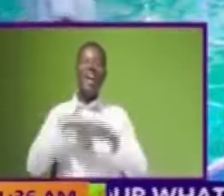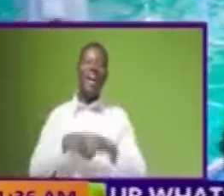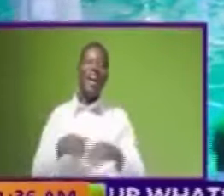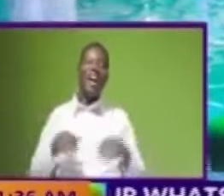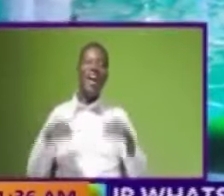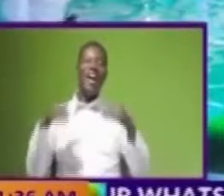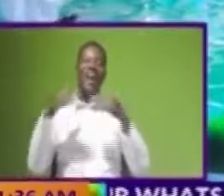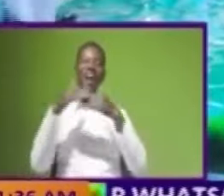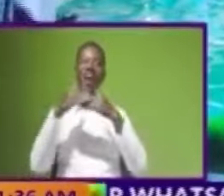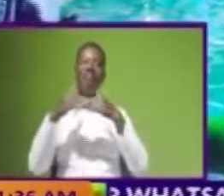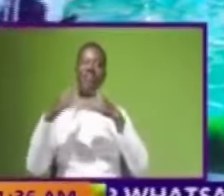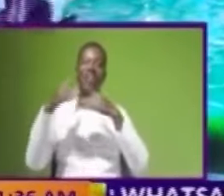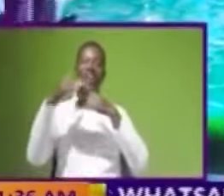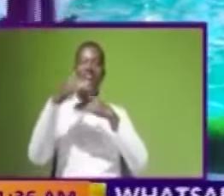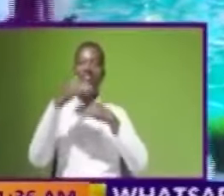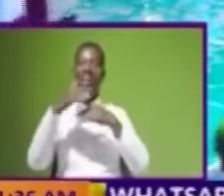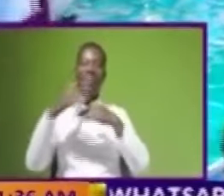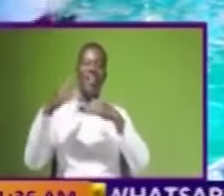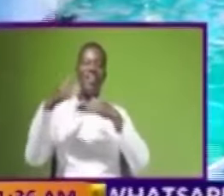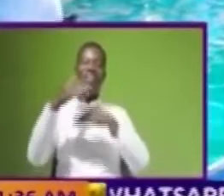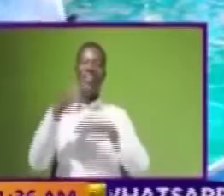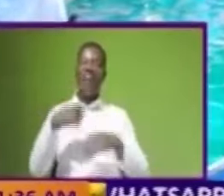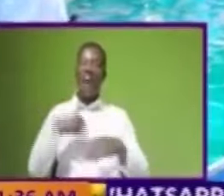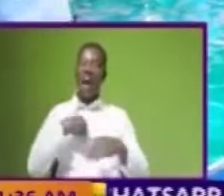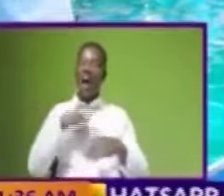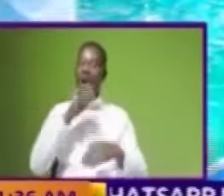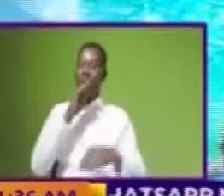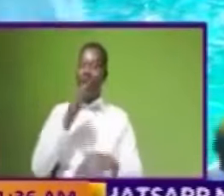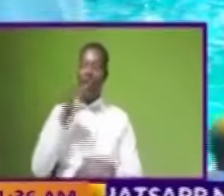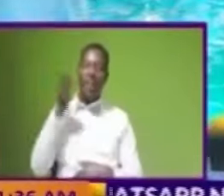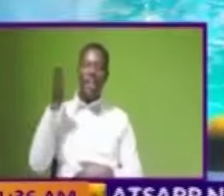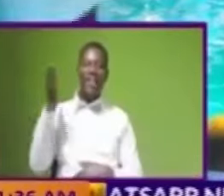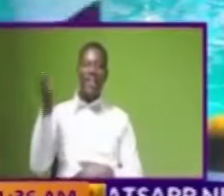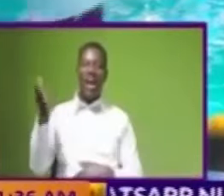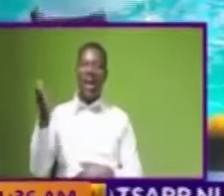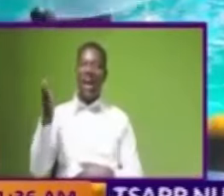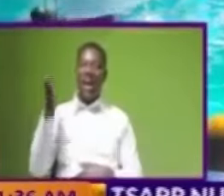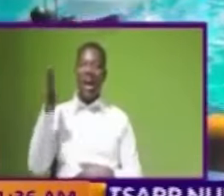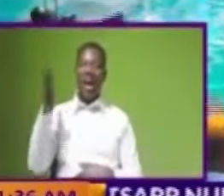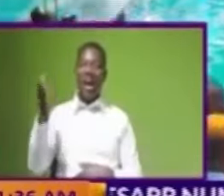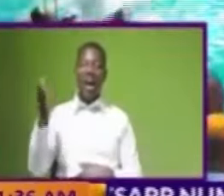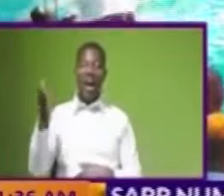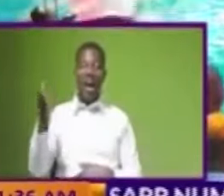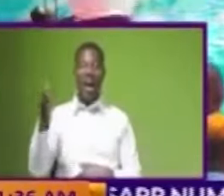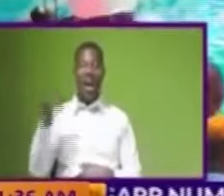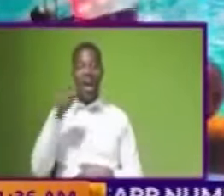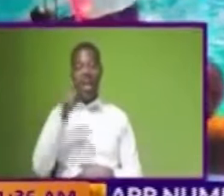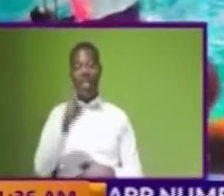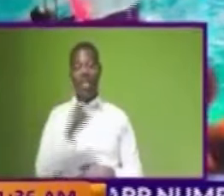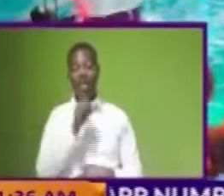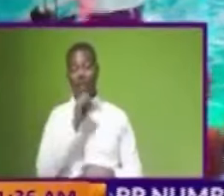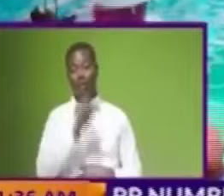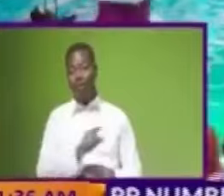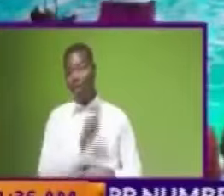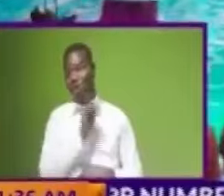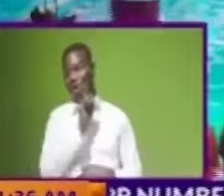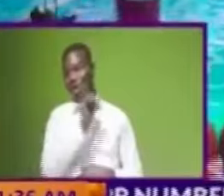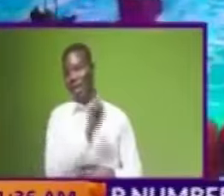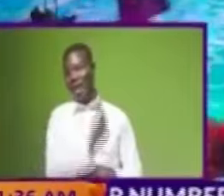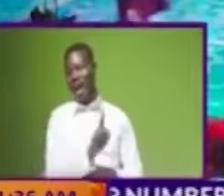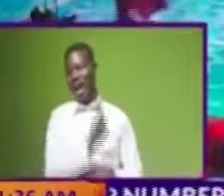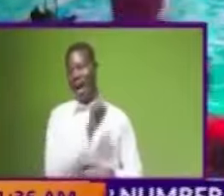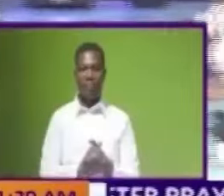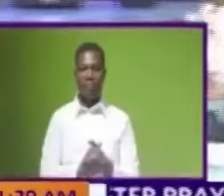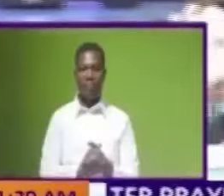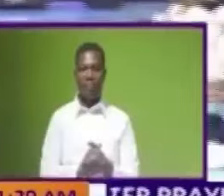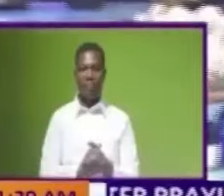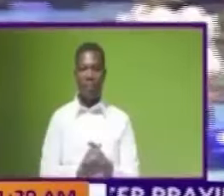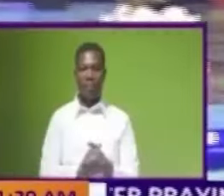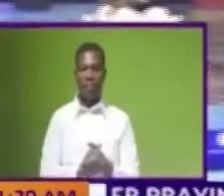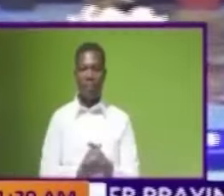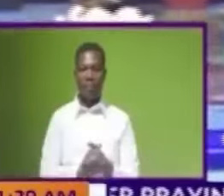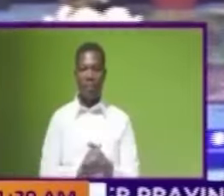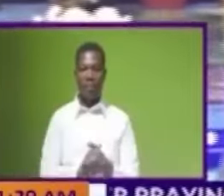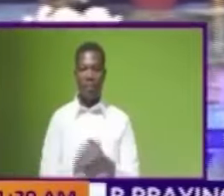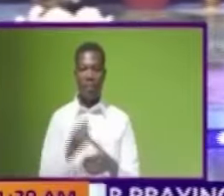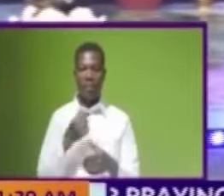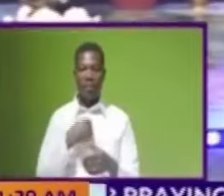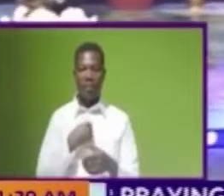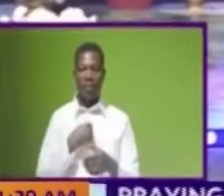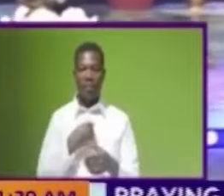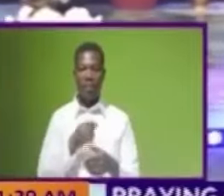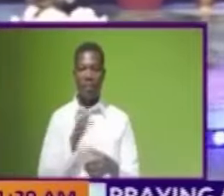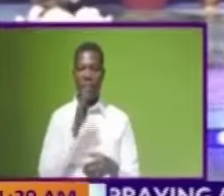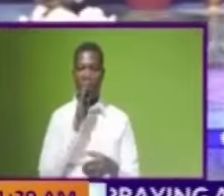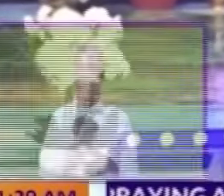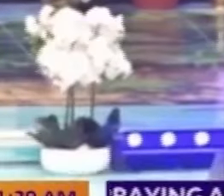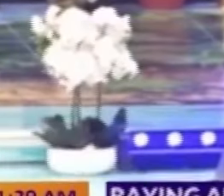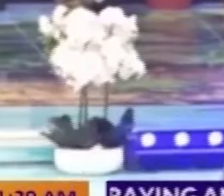A yana yankasa, a sae, and one was say. Ye di free, moflasi, ebesi o movie production mu. A sound